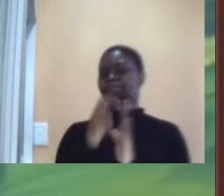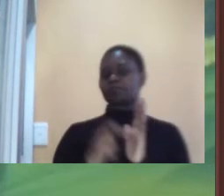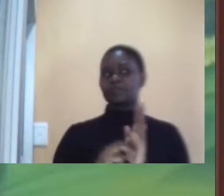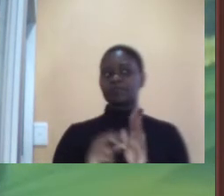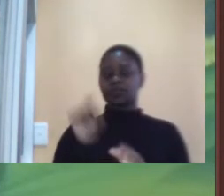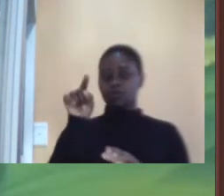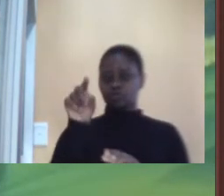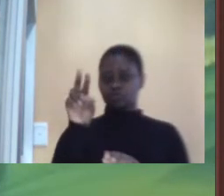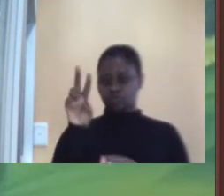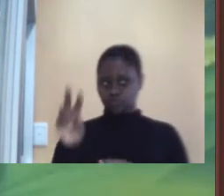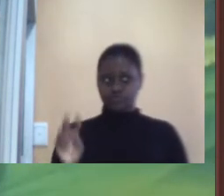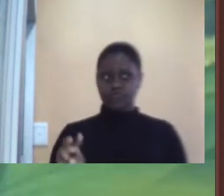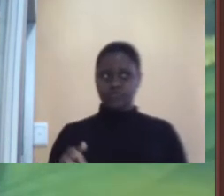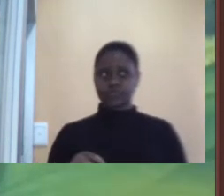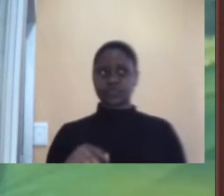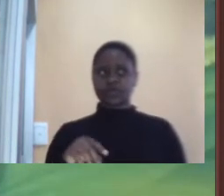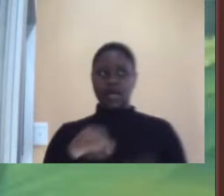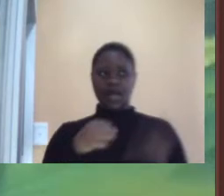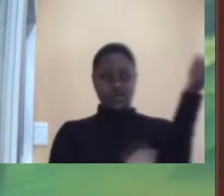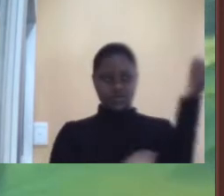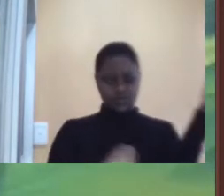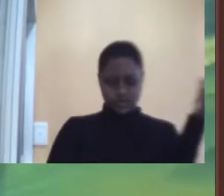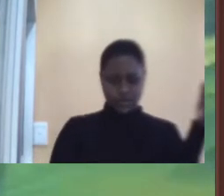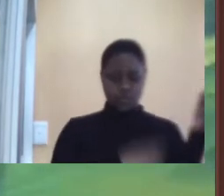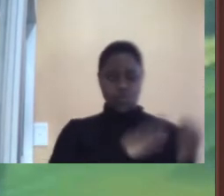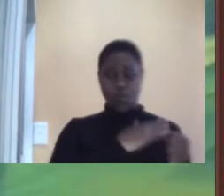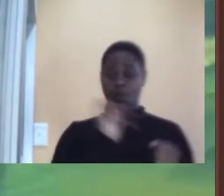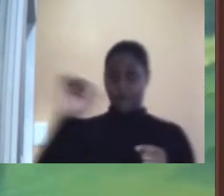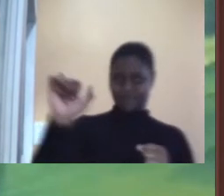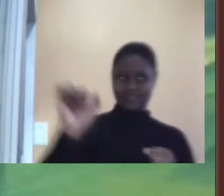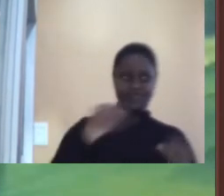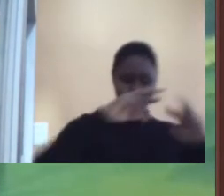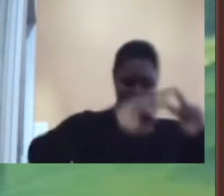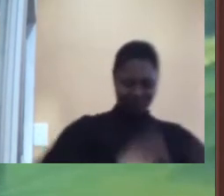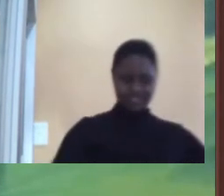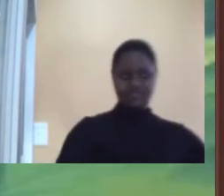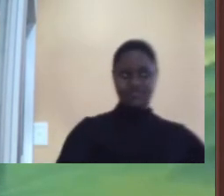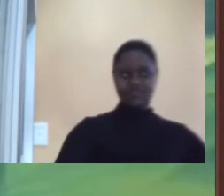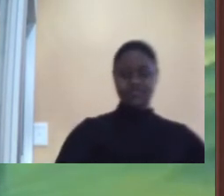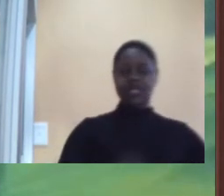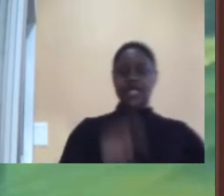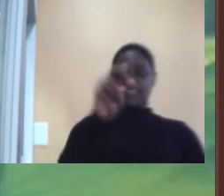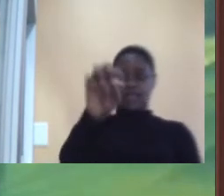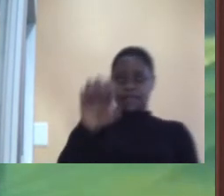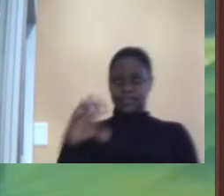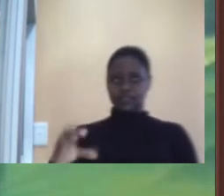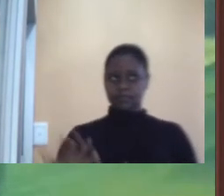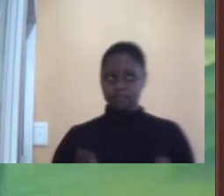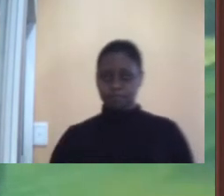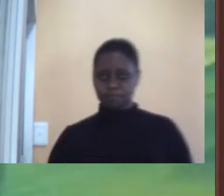67.2, and I'd like your office to investigate it. The MEC